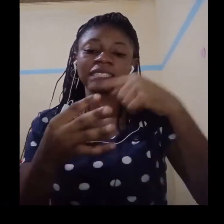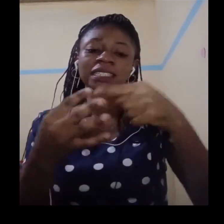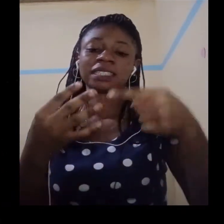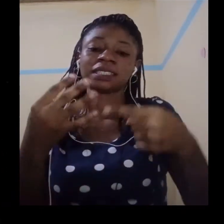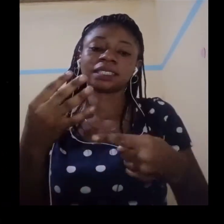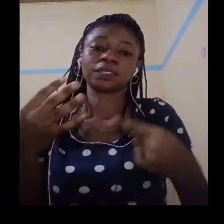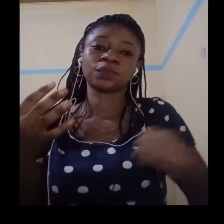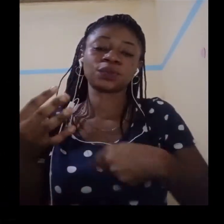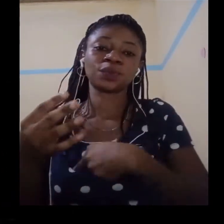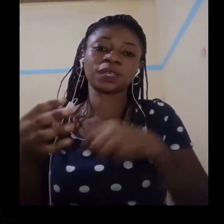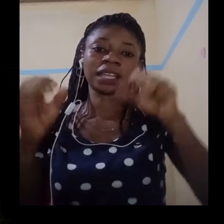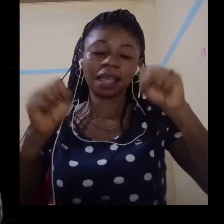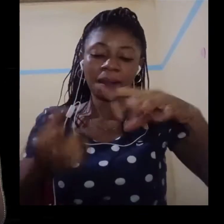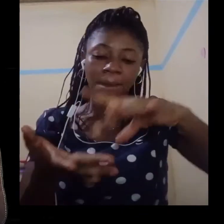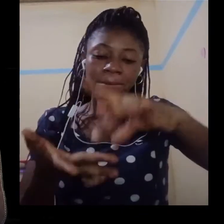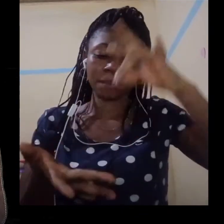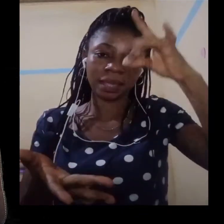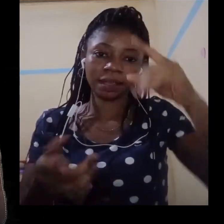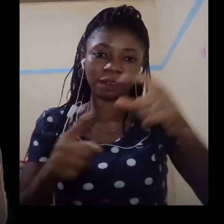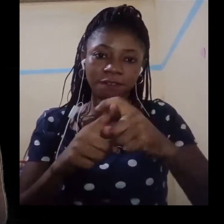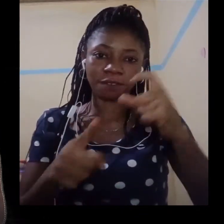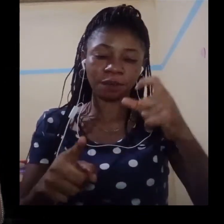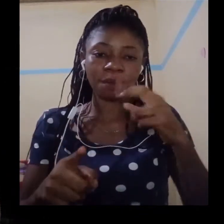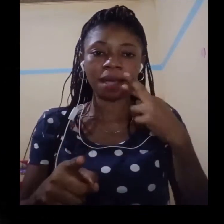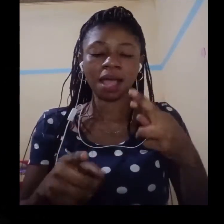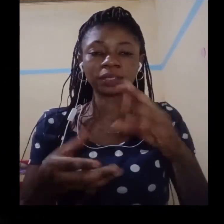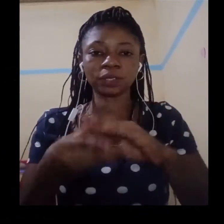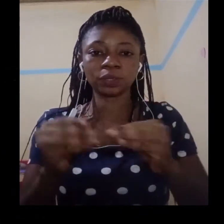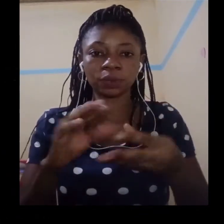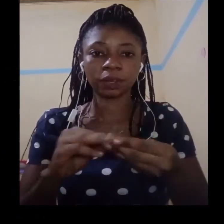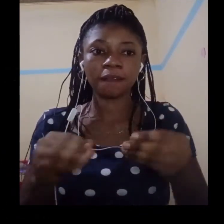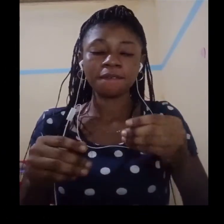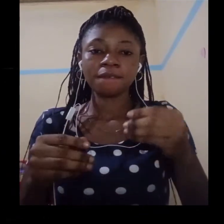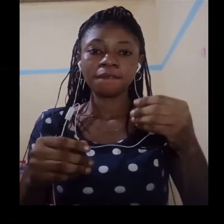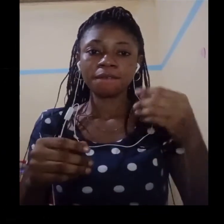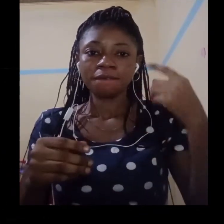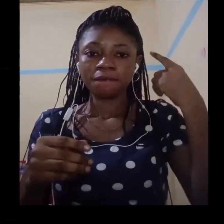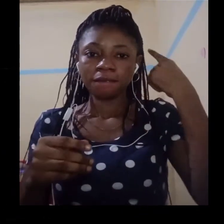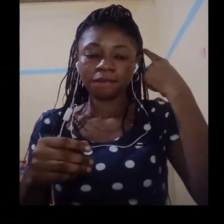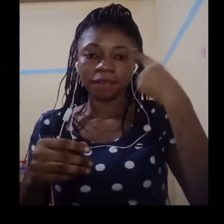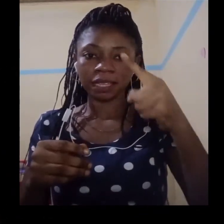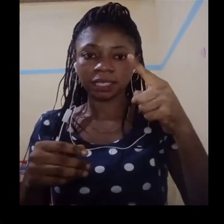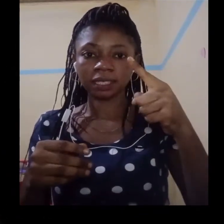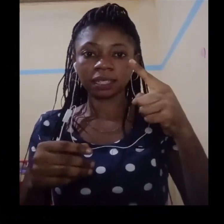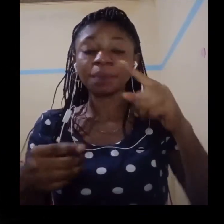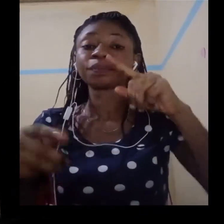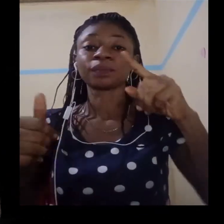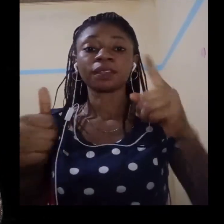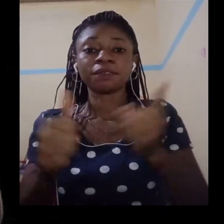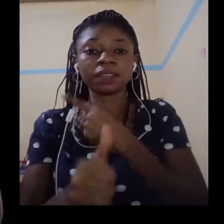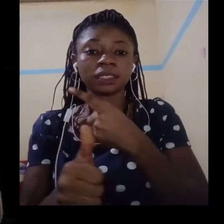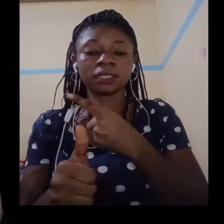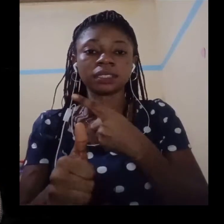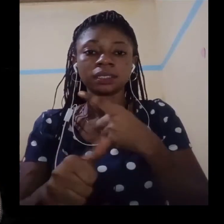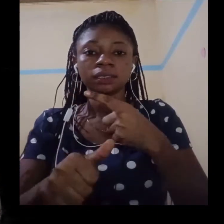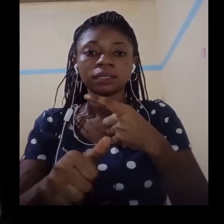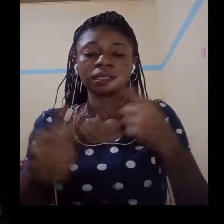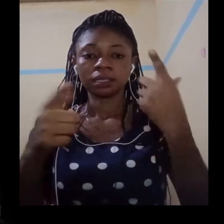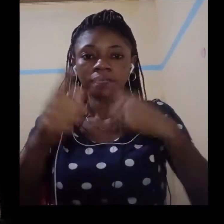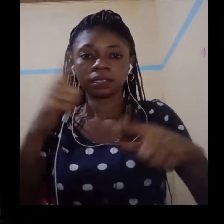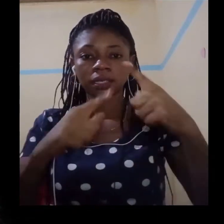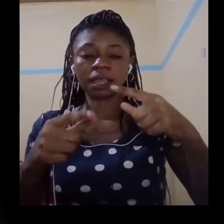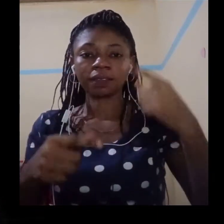be elicited from Aisha's story. First of all, the sign for hearing,